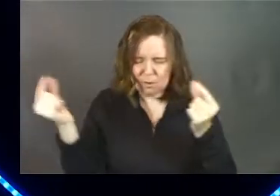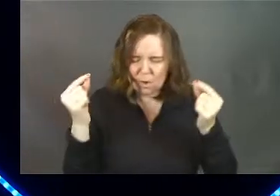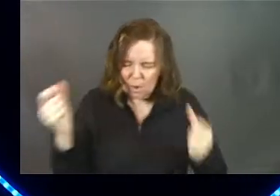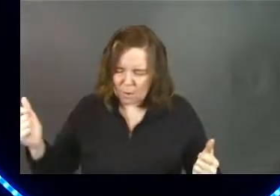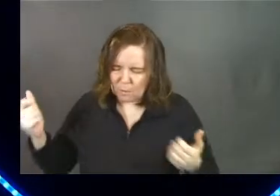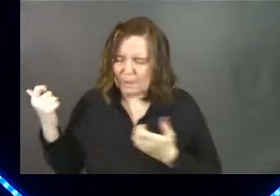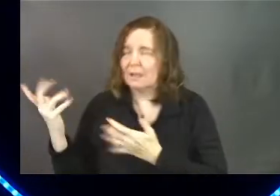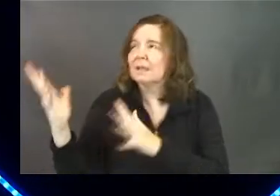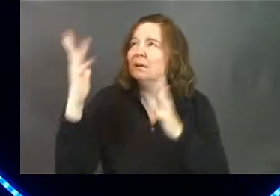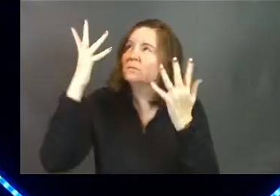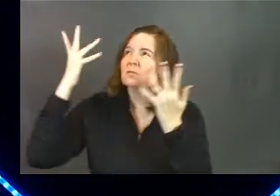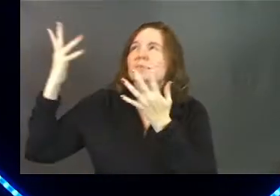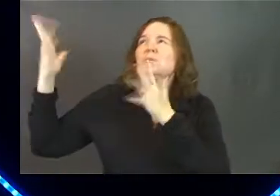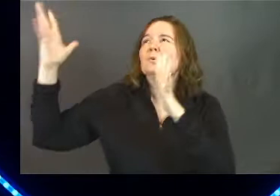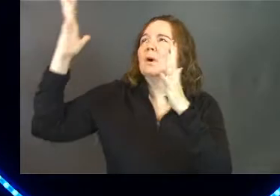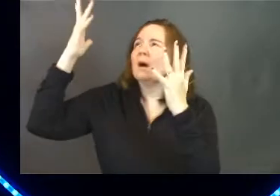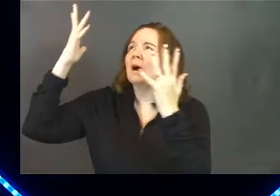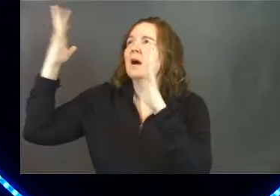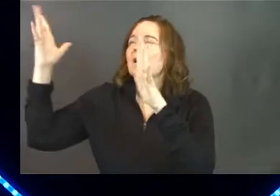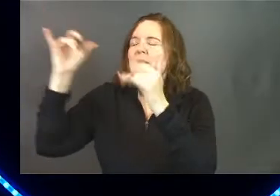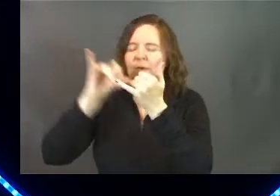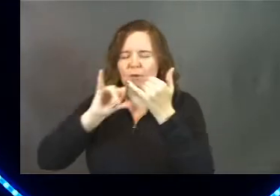it's so.